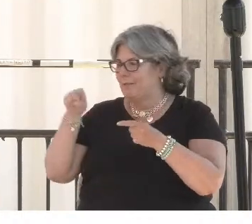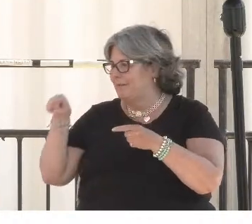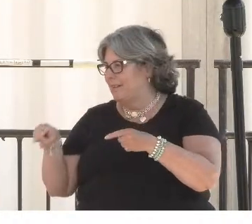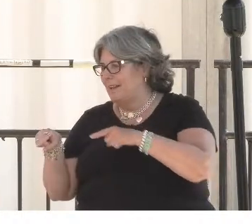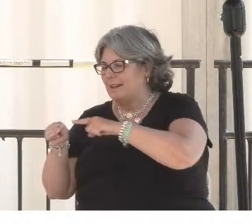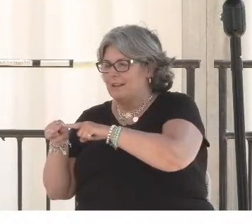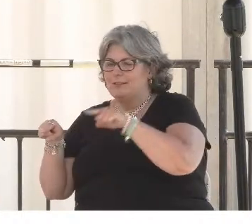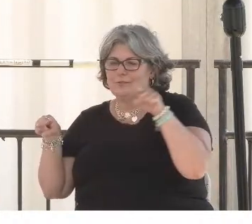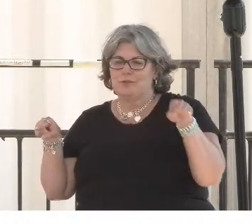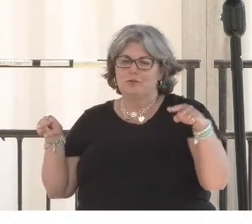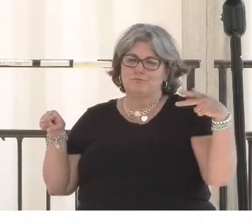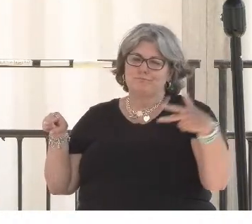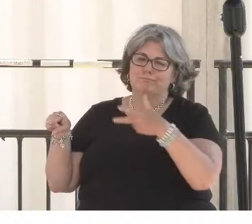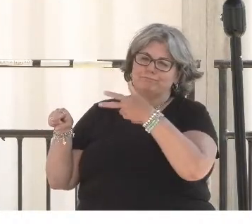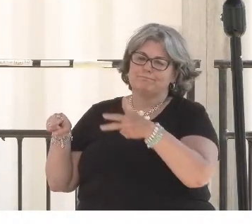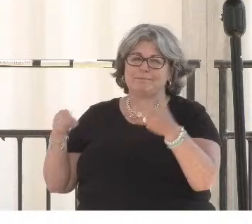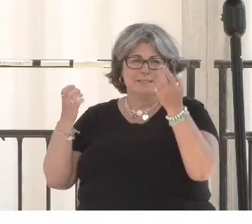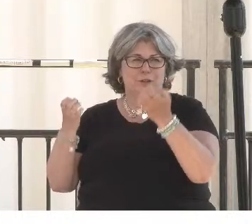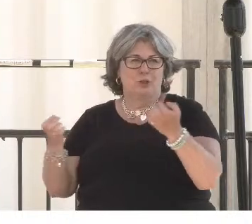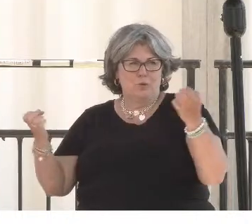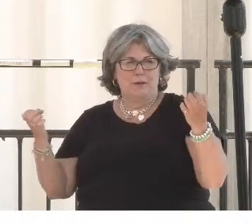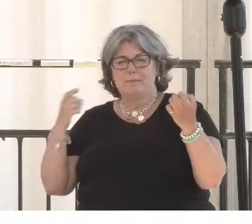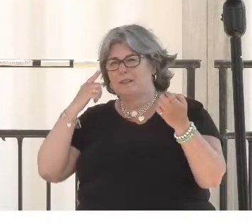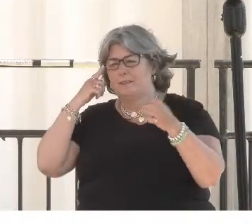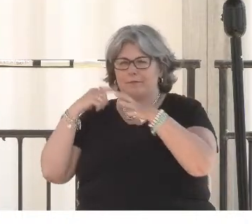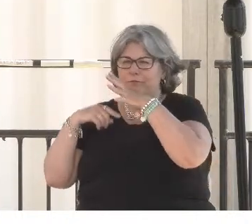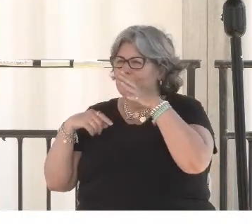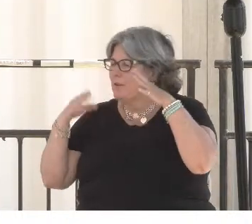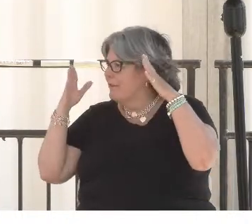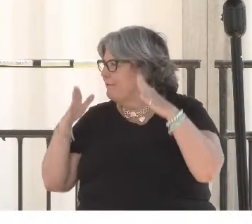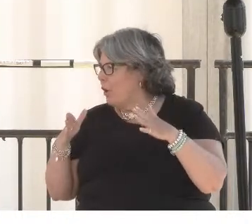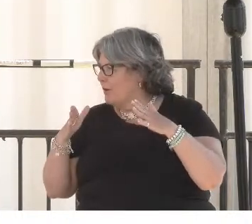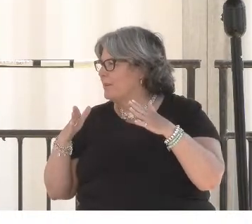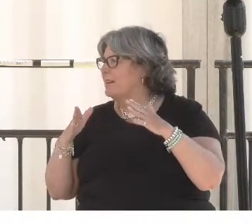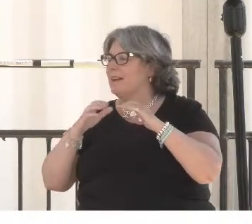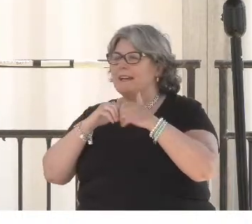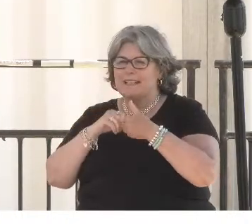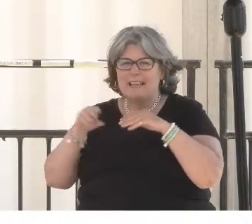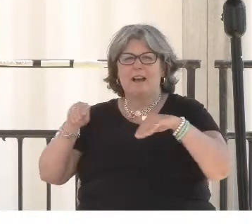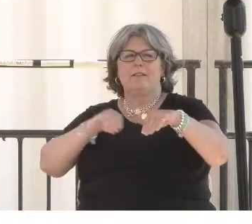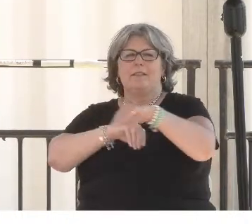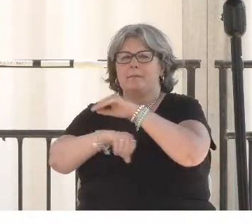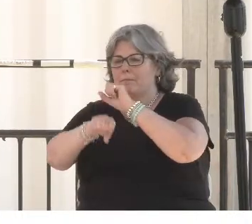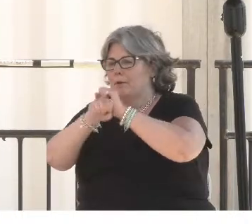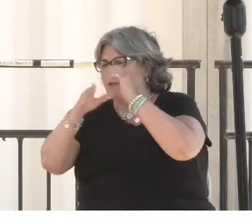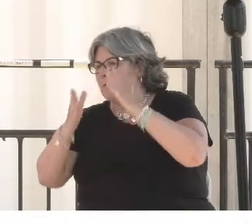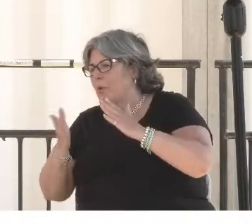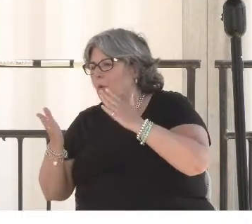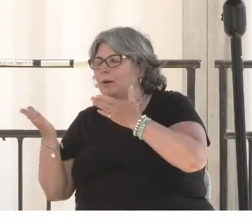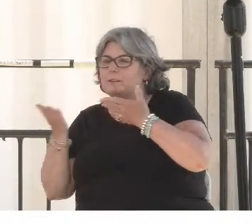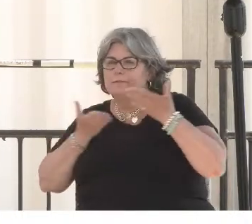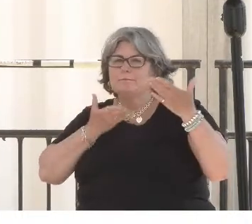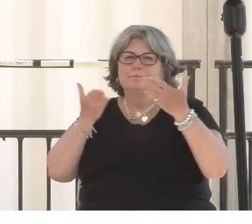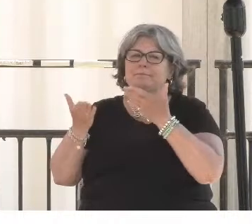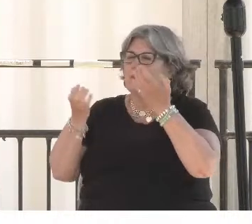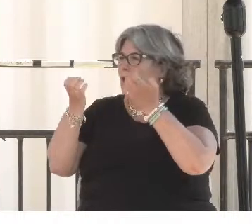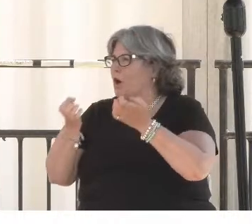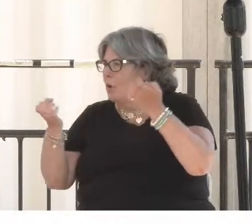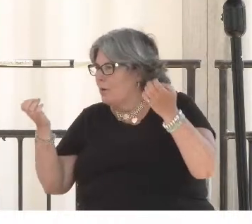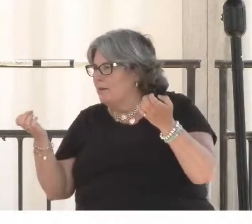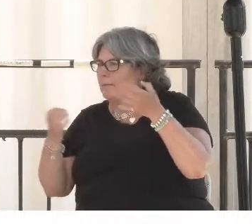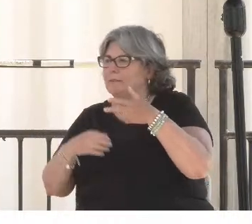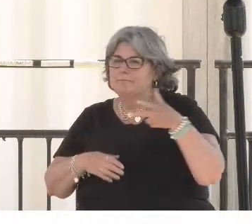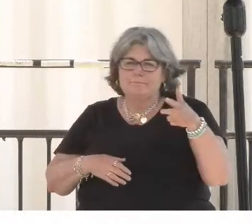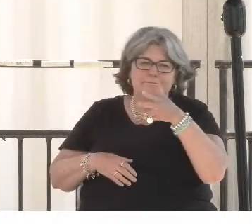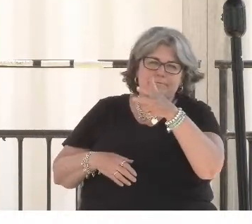place. They're really equipment for them. They're how they move employees around. It's how they move equipment around. It's how they